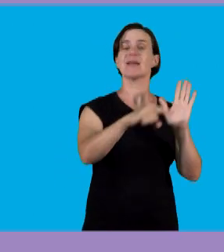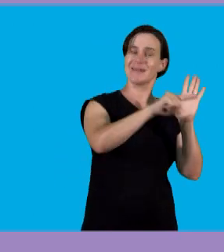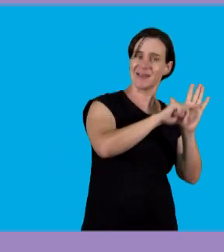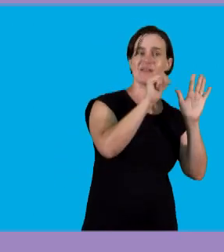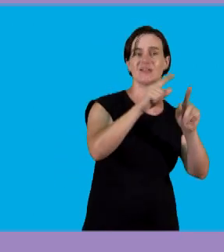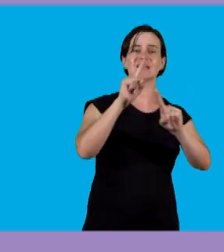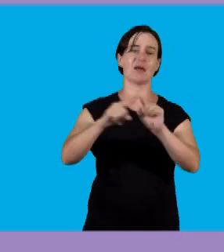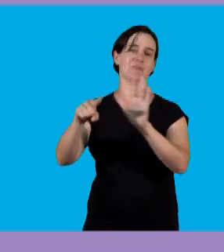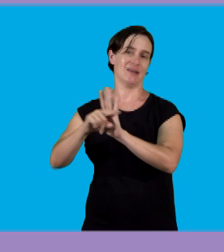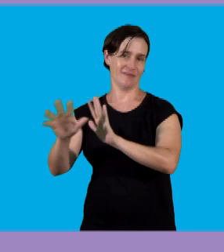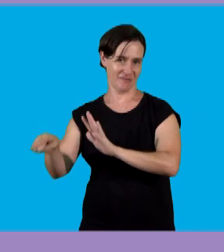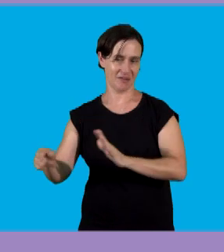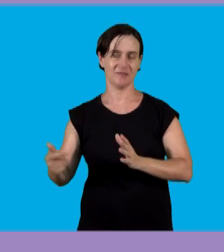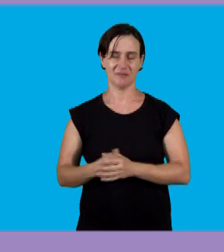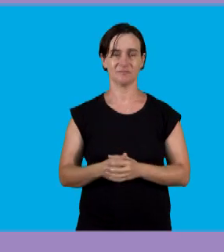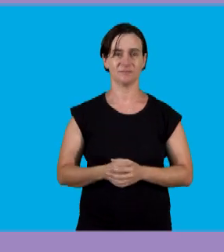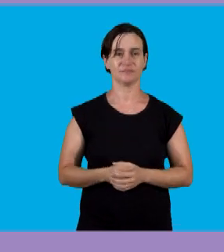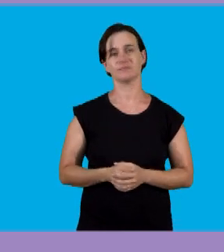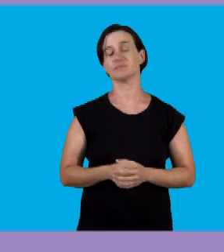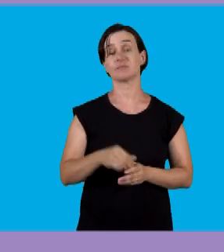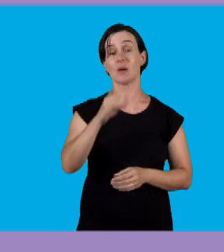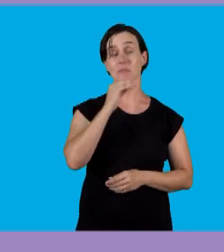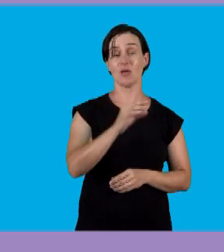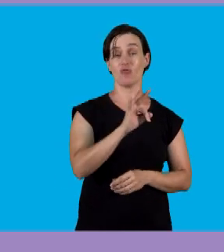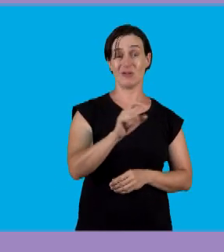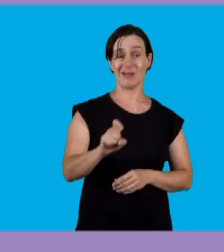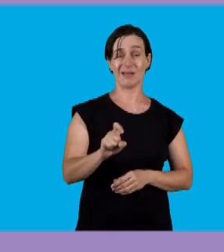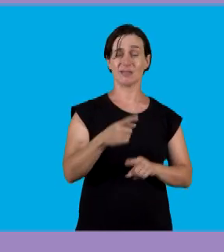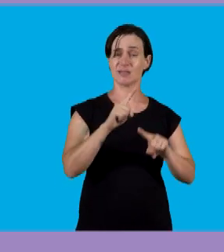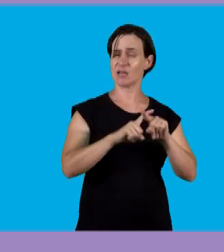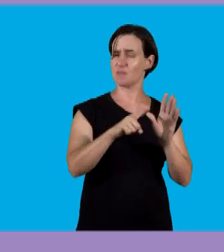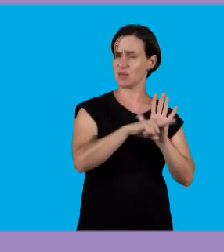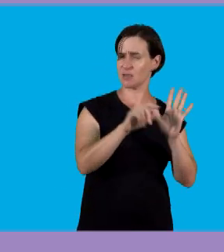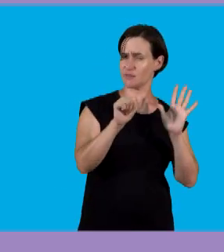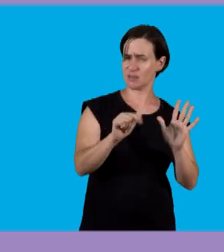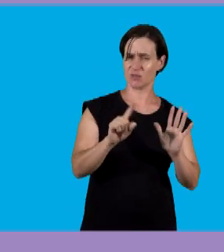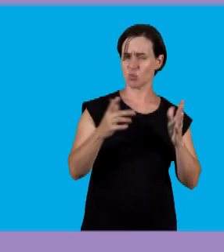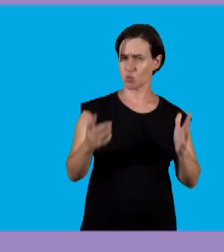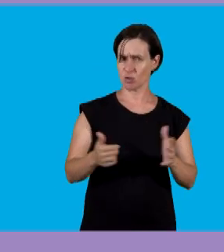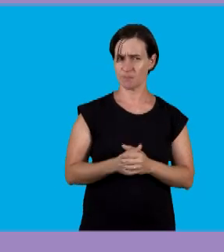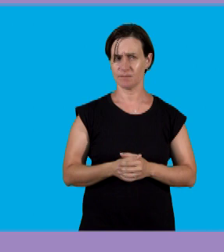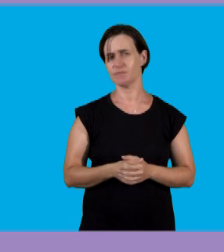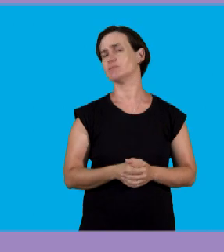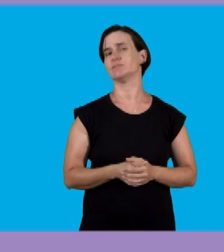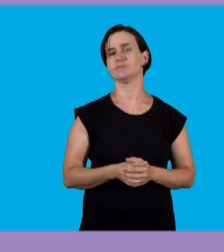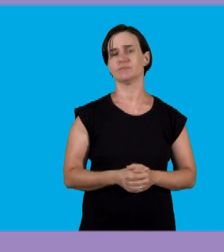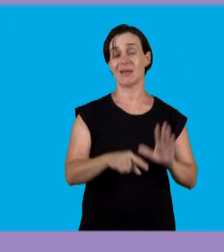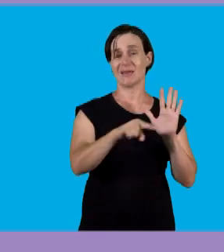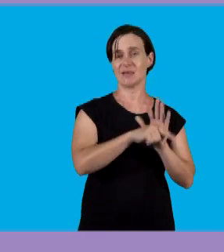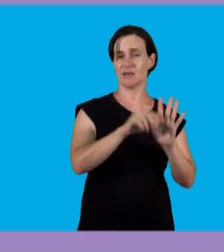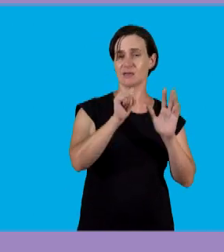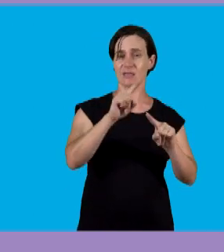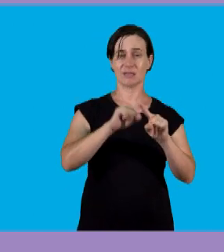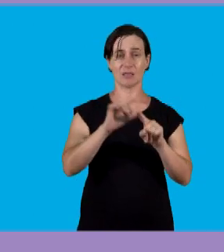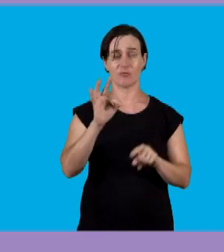going to multiply the first term of the binomial, which is the 3x. So that is the negative 6 multiplied by